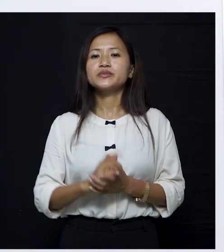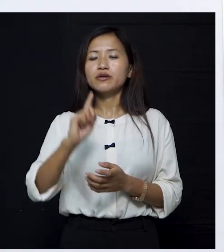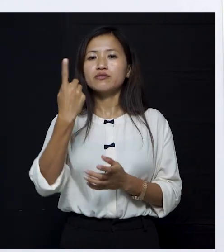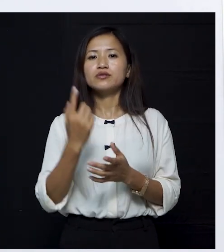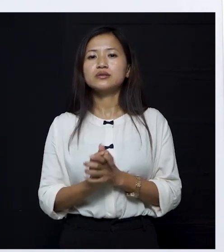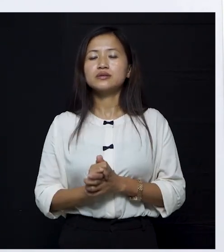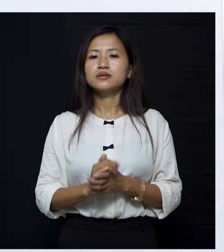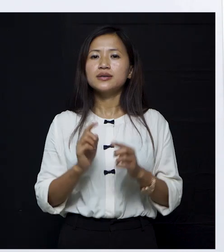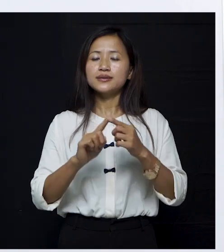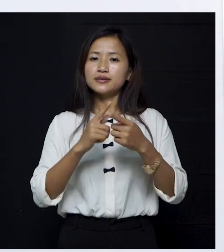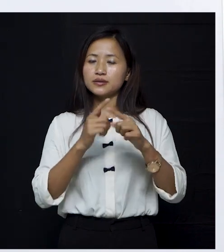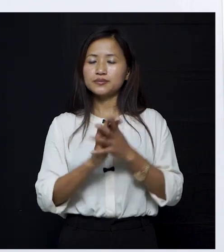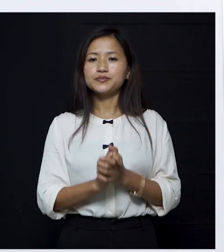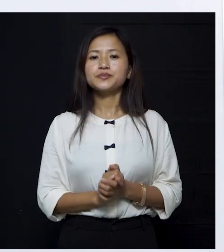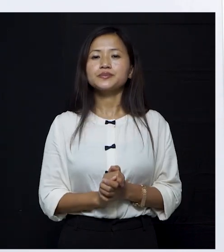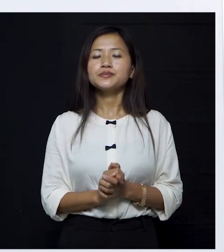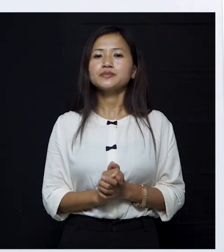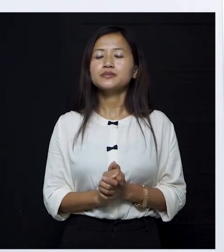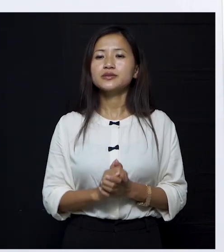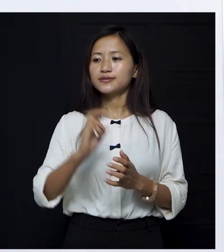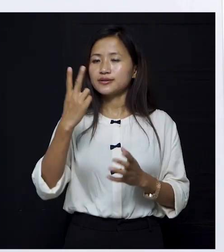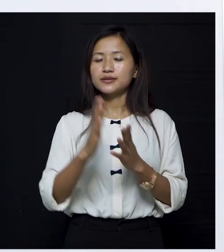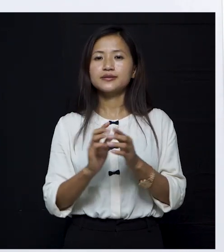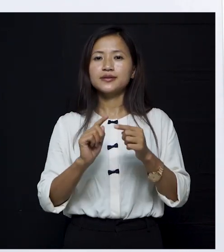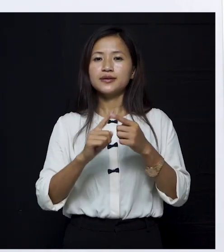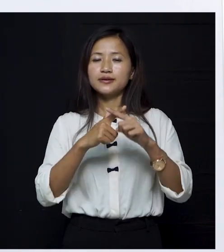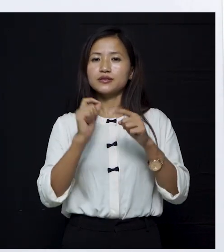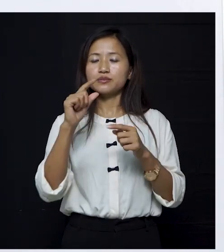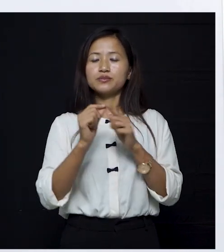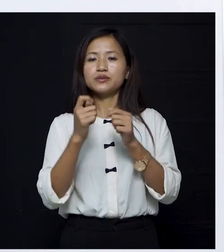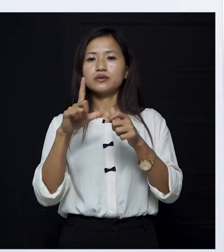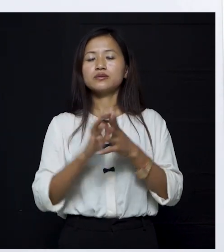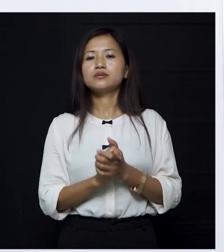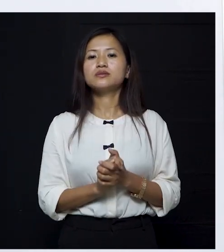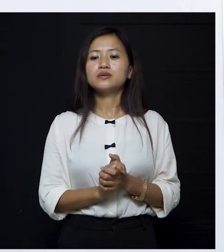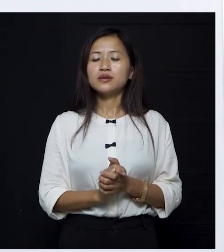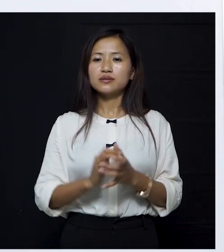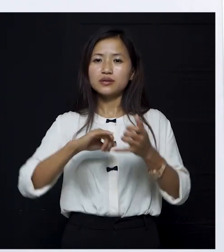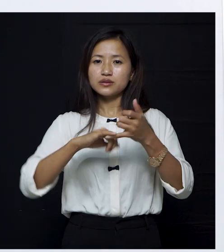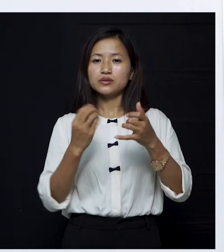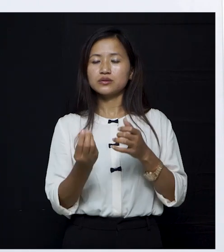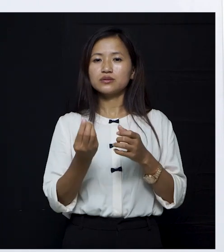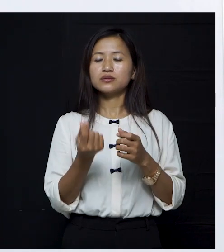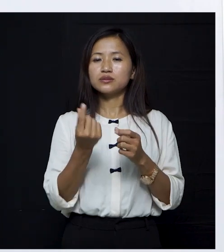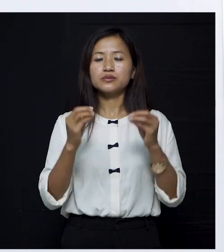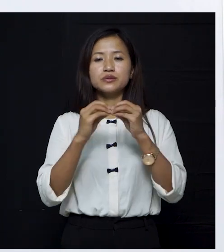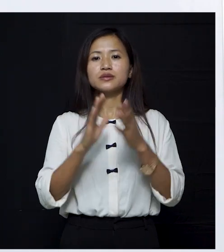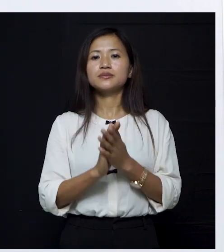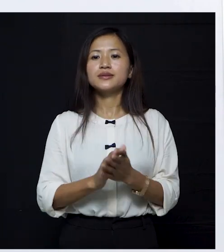first exploitation. Then the second exploitation is, we call it as substandard quality,